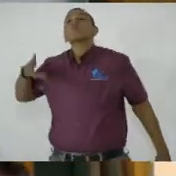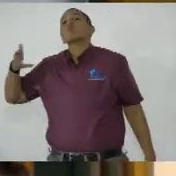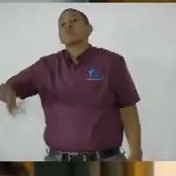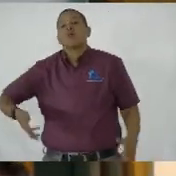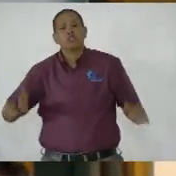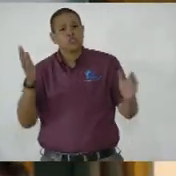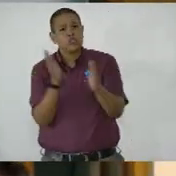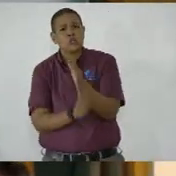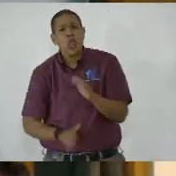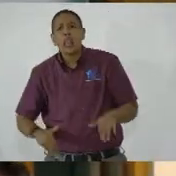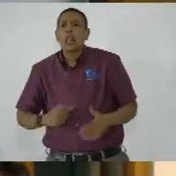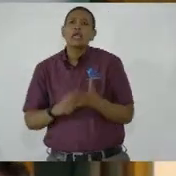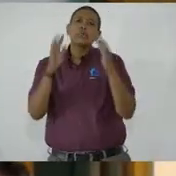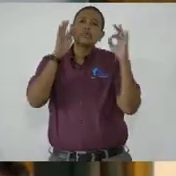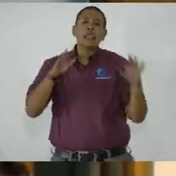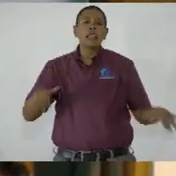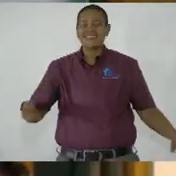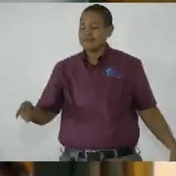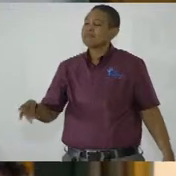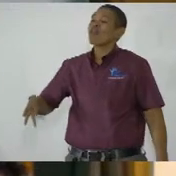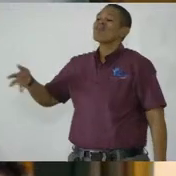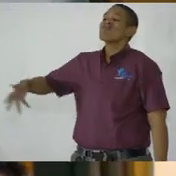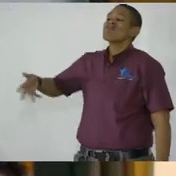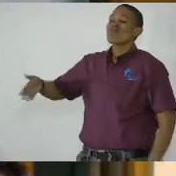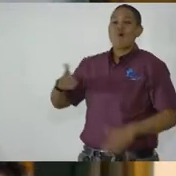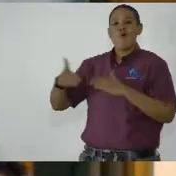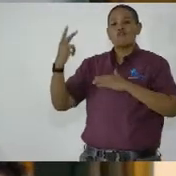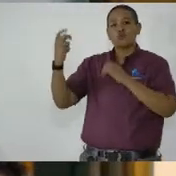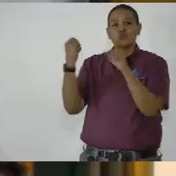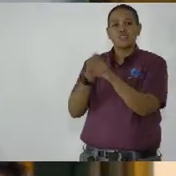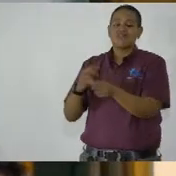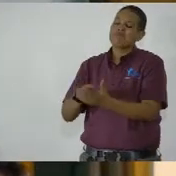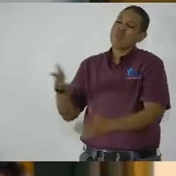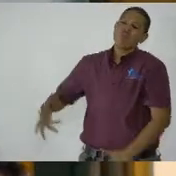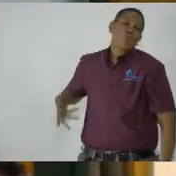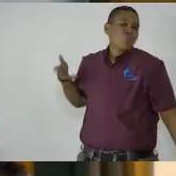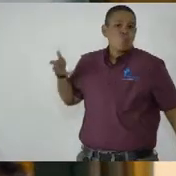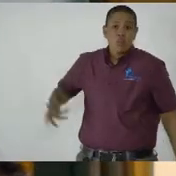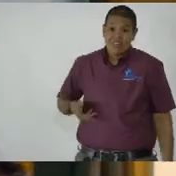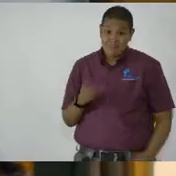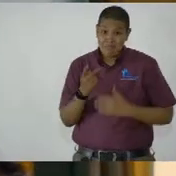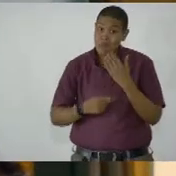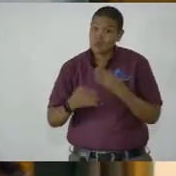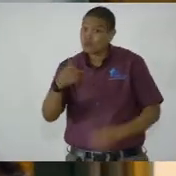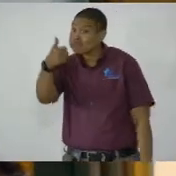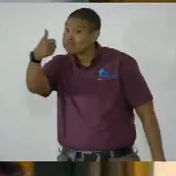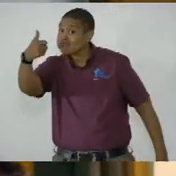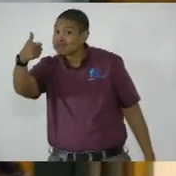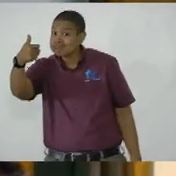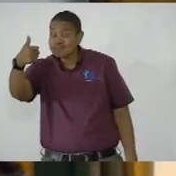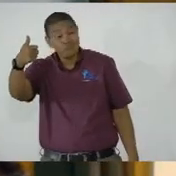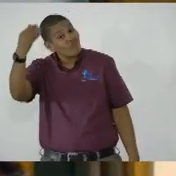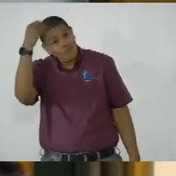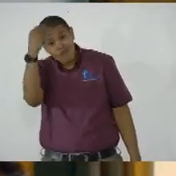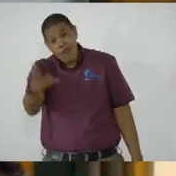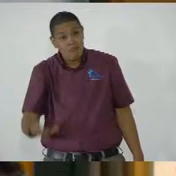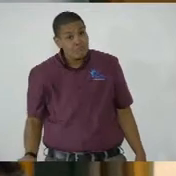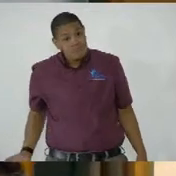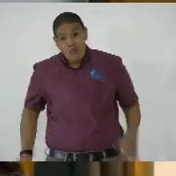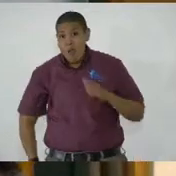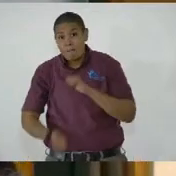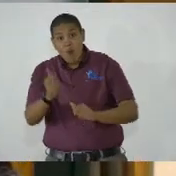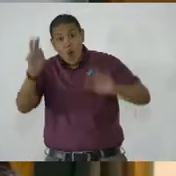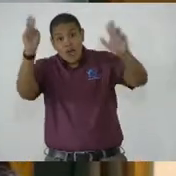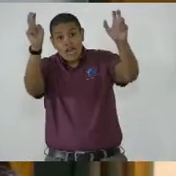of. Madam Speaker, we're doing well in the parish courts. Most matters in the